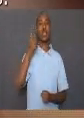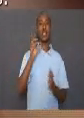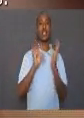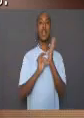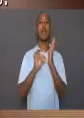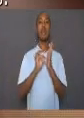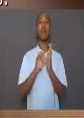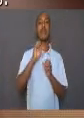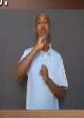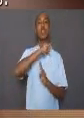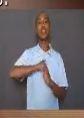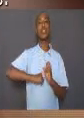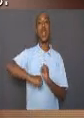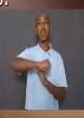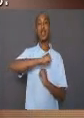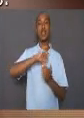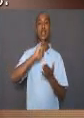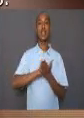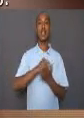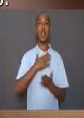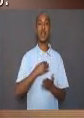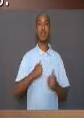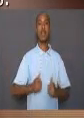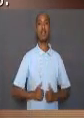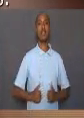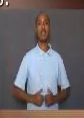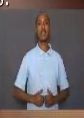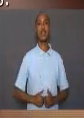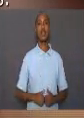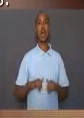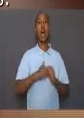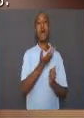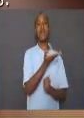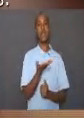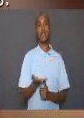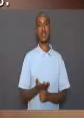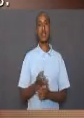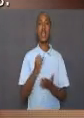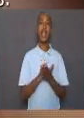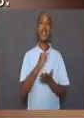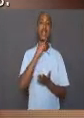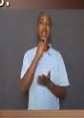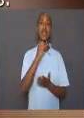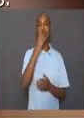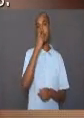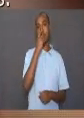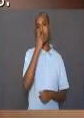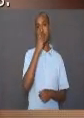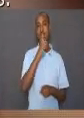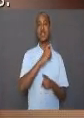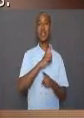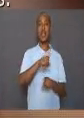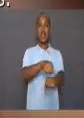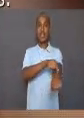of shells that element has. However, it is typically the